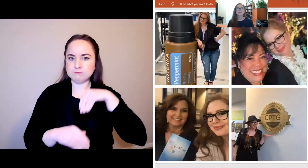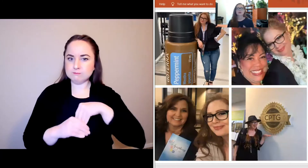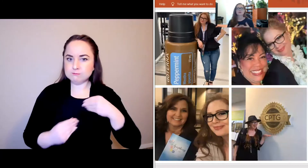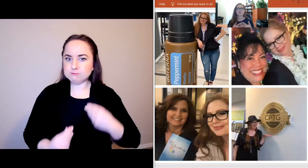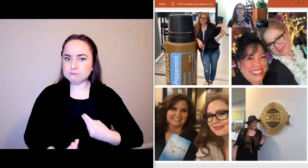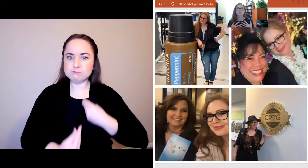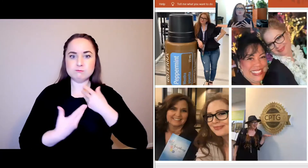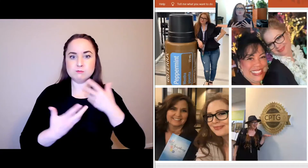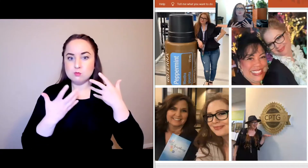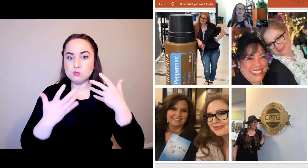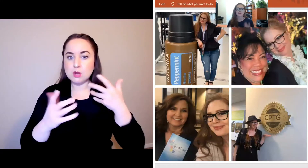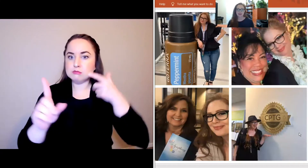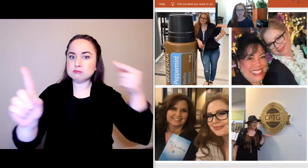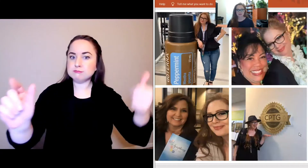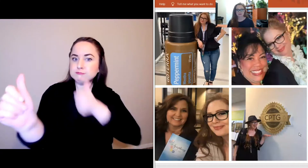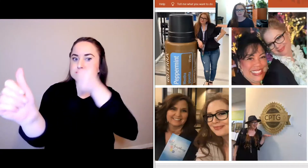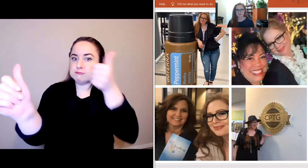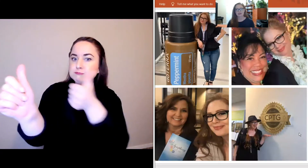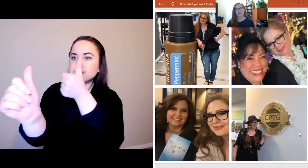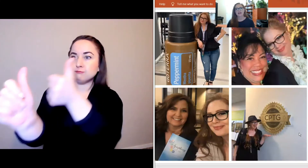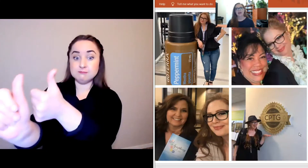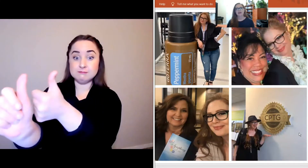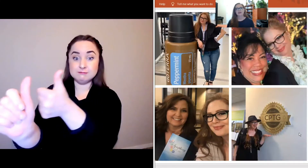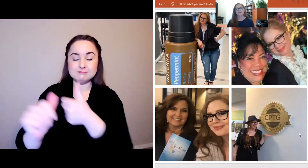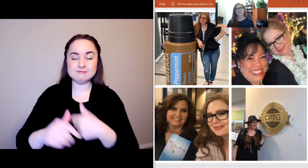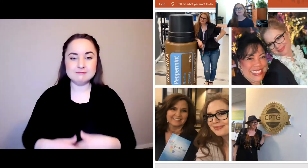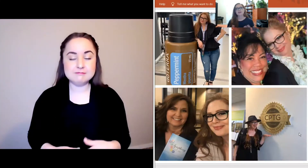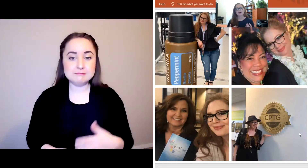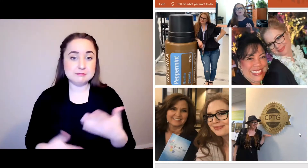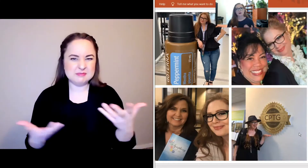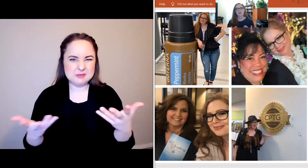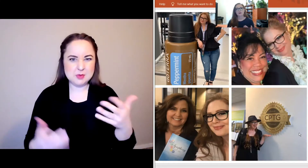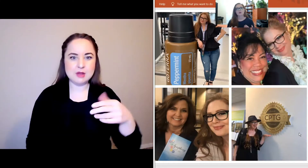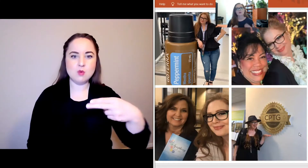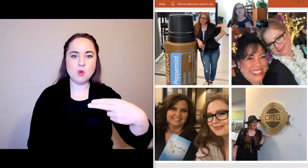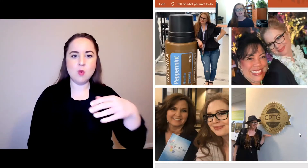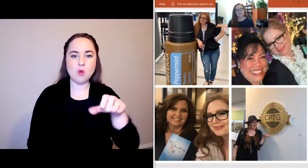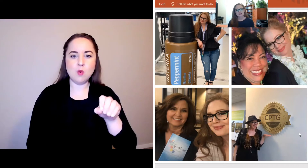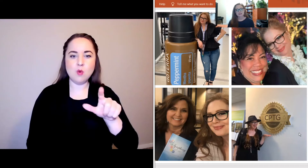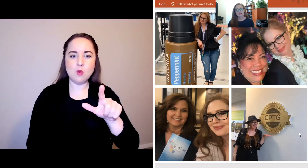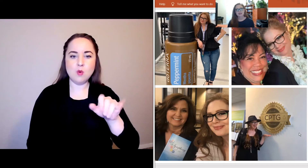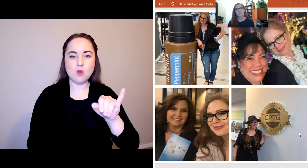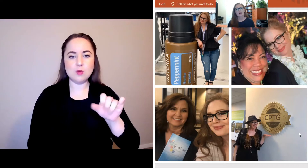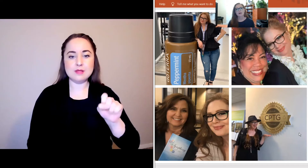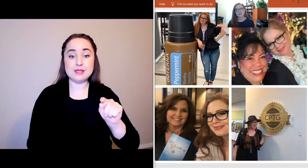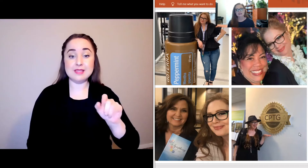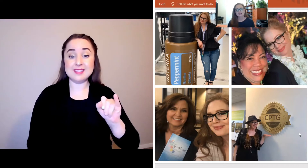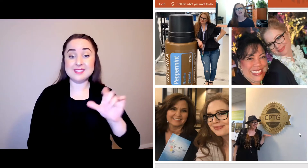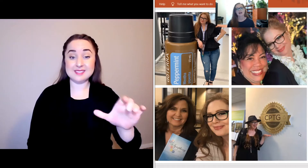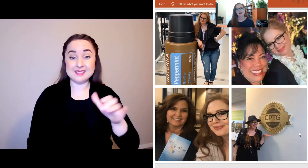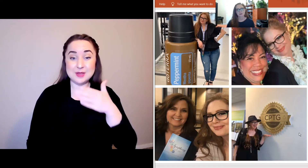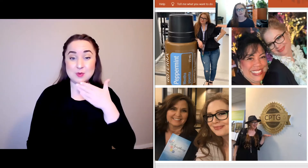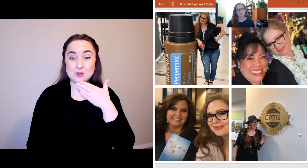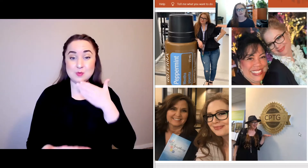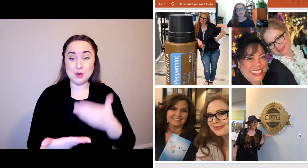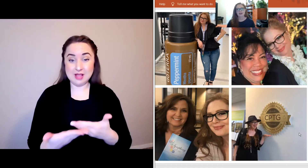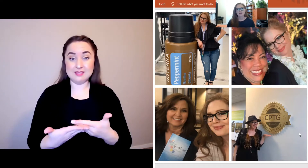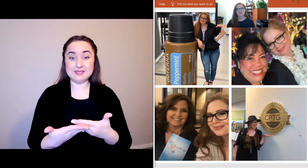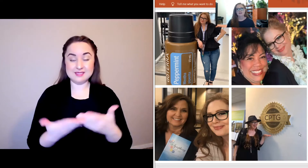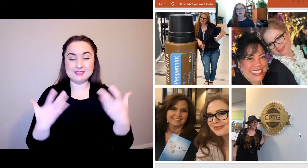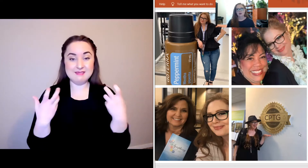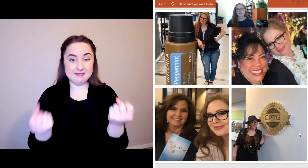pursue my passion. And for me, that was holistic wellness and health.